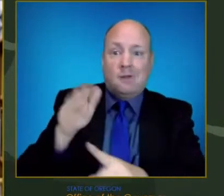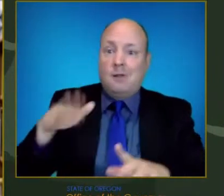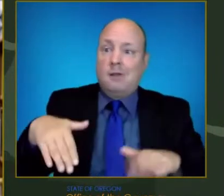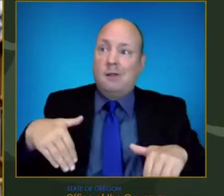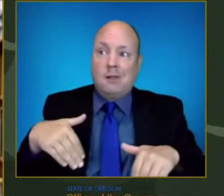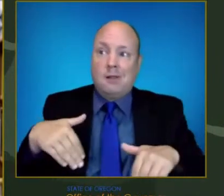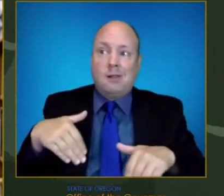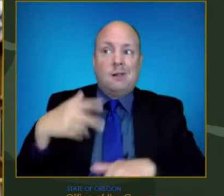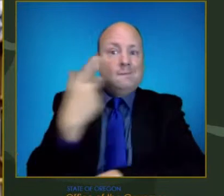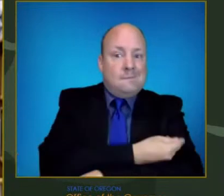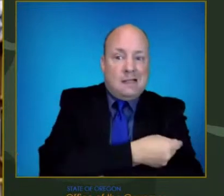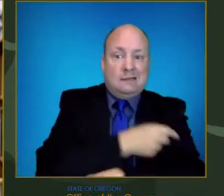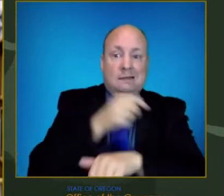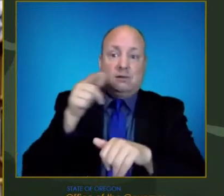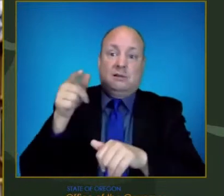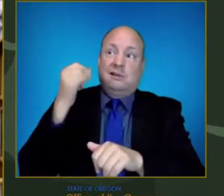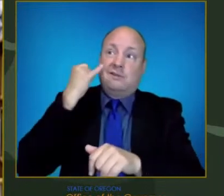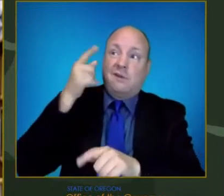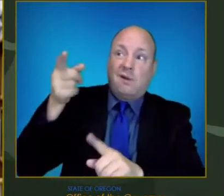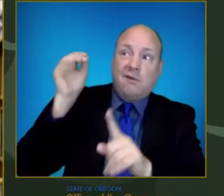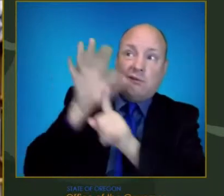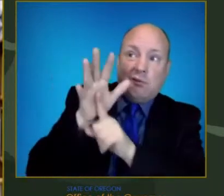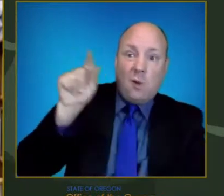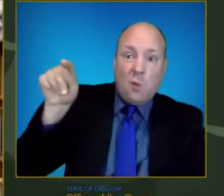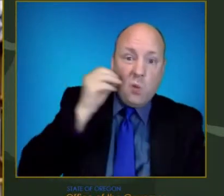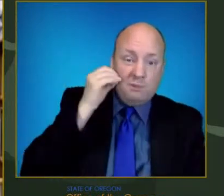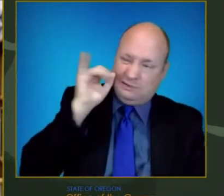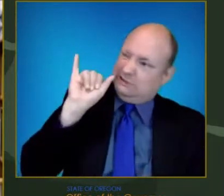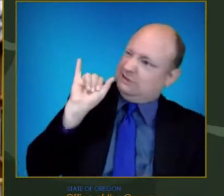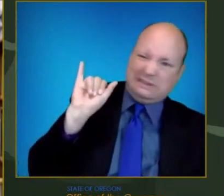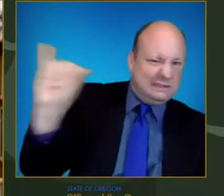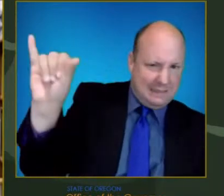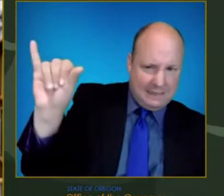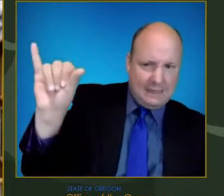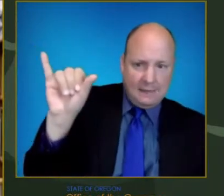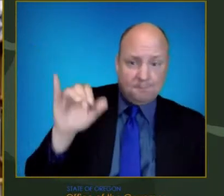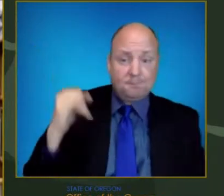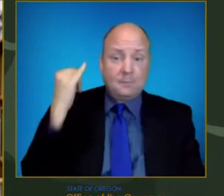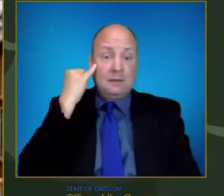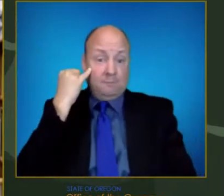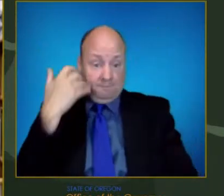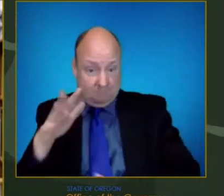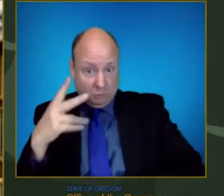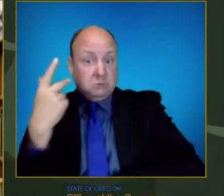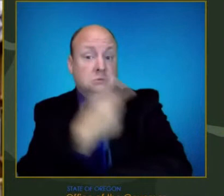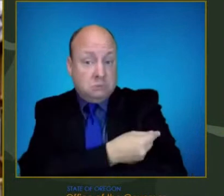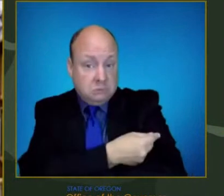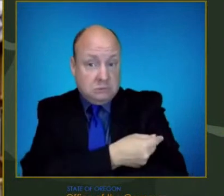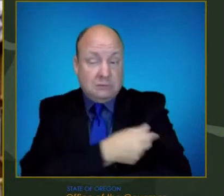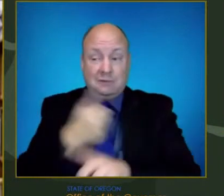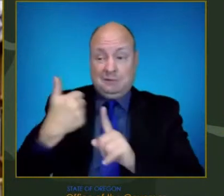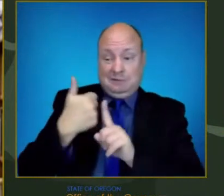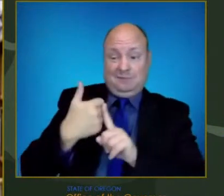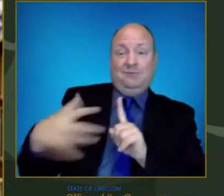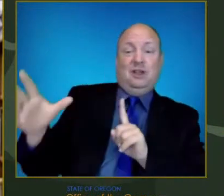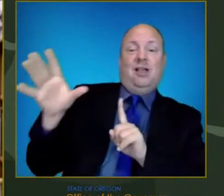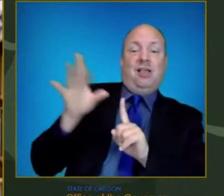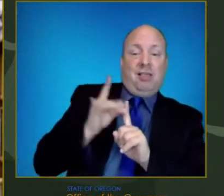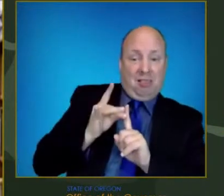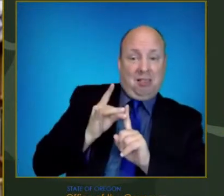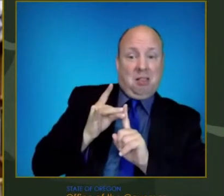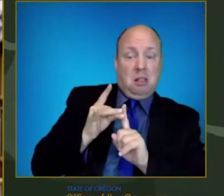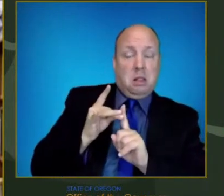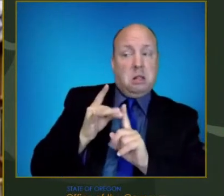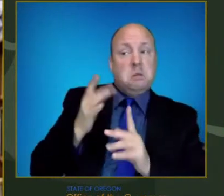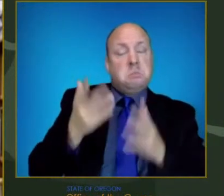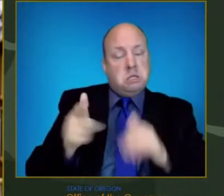do not need to quarantine unless they are symptomatic. So the more school staff that we get quarantined, the more able we will be able